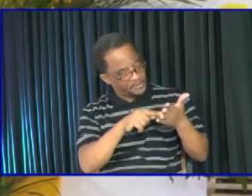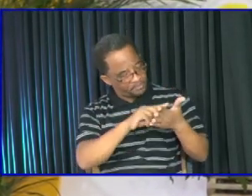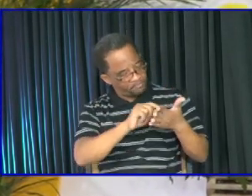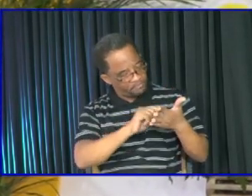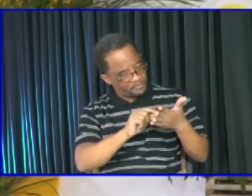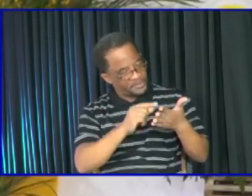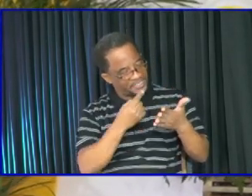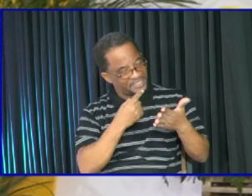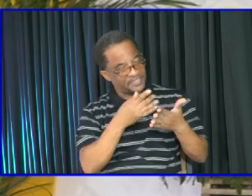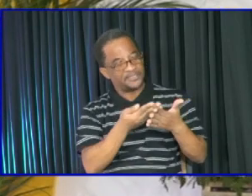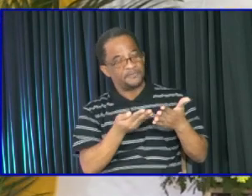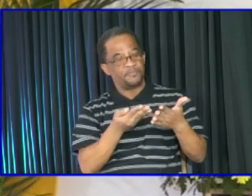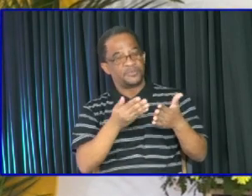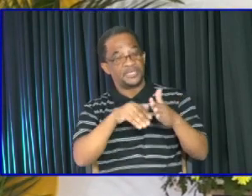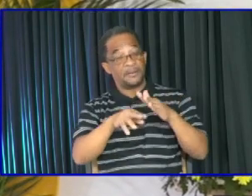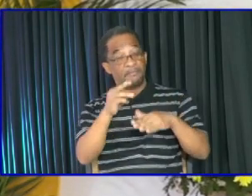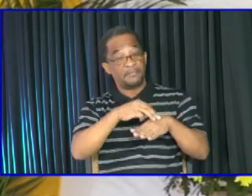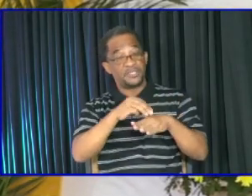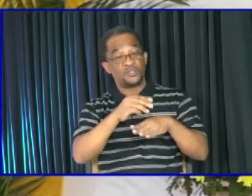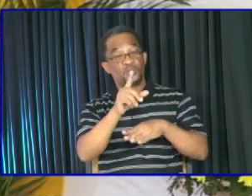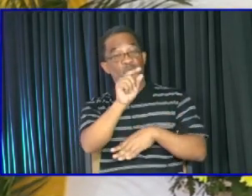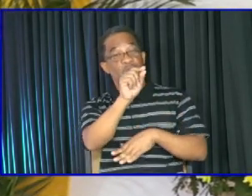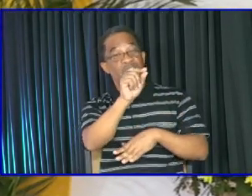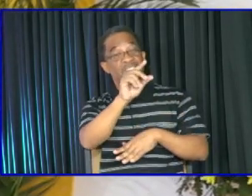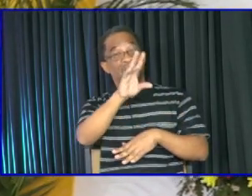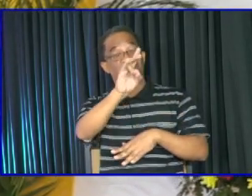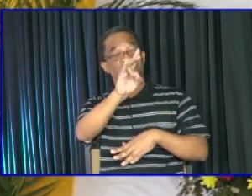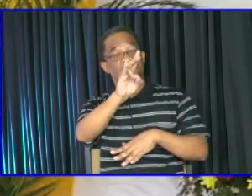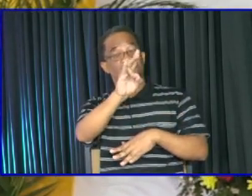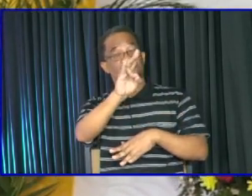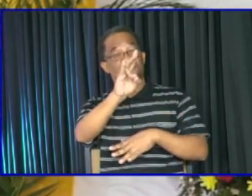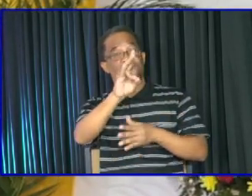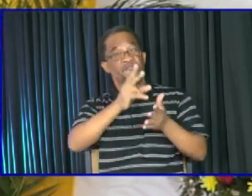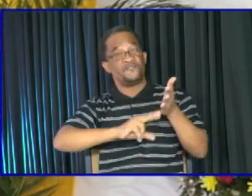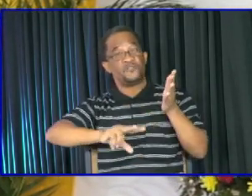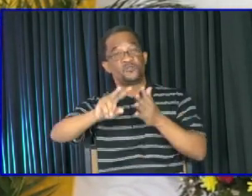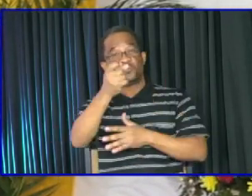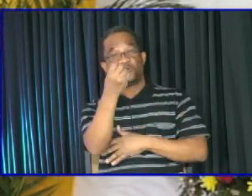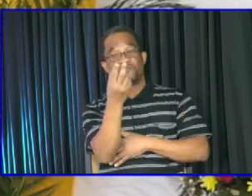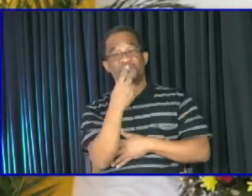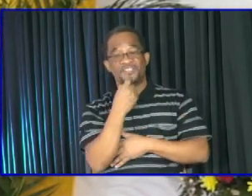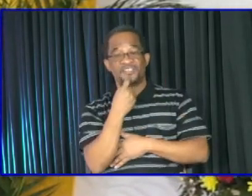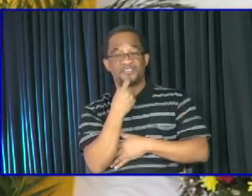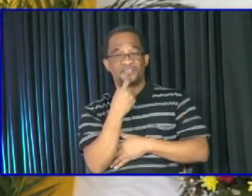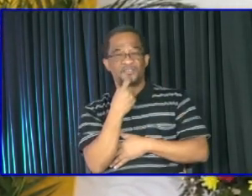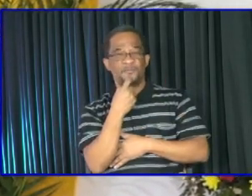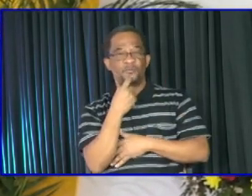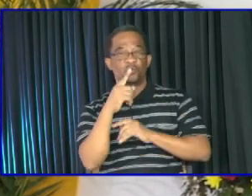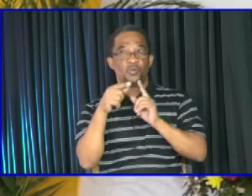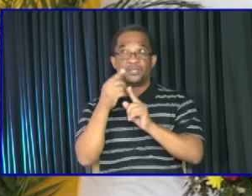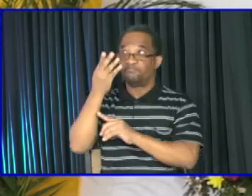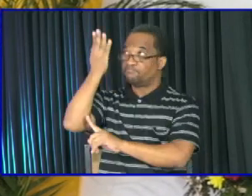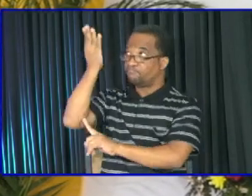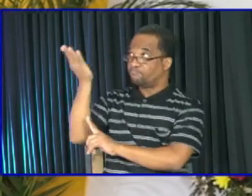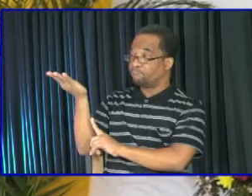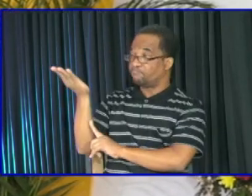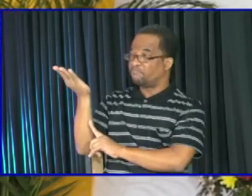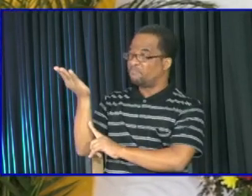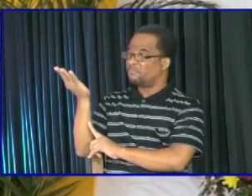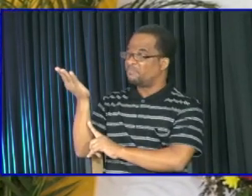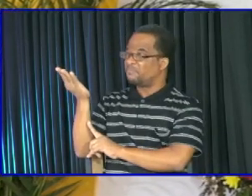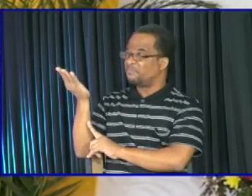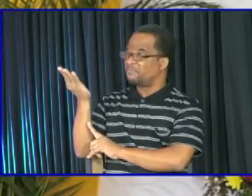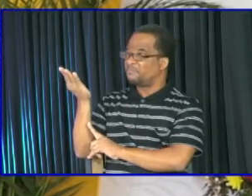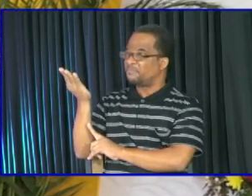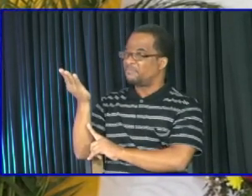to St. Matthew 27, or Matthew 27, verse 12, and when he was accused of the